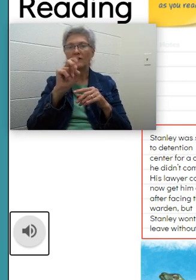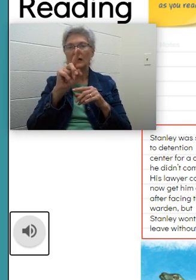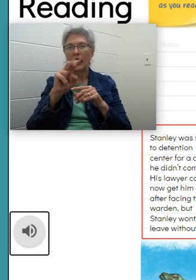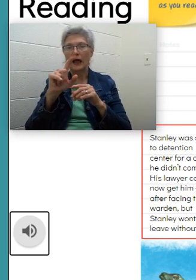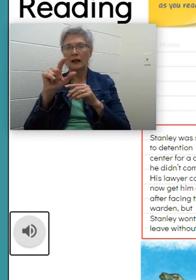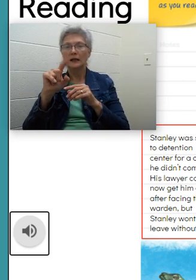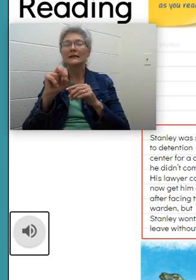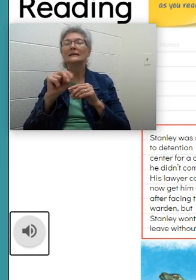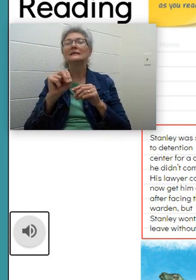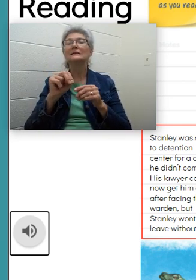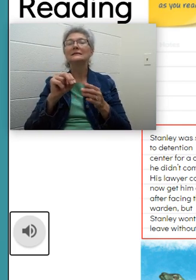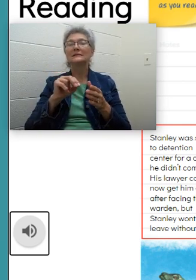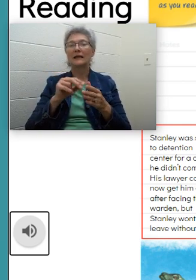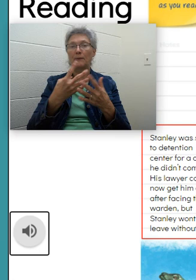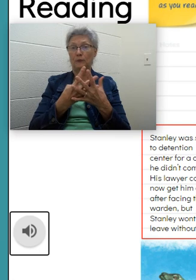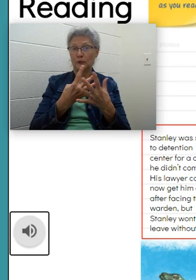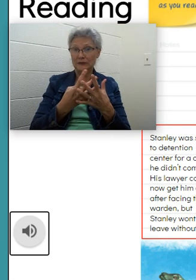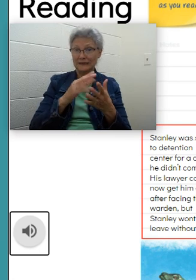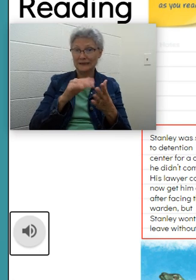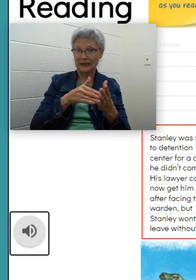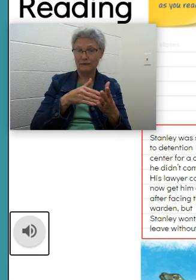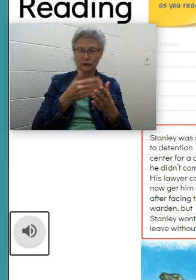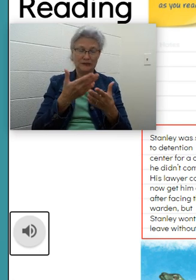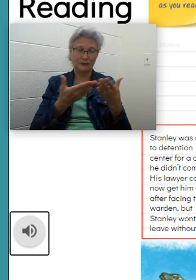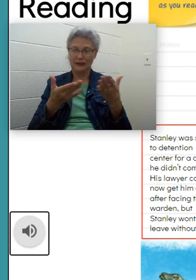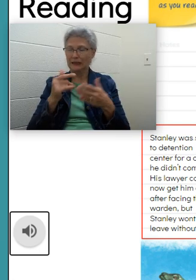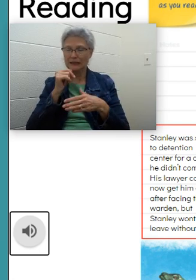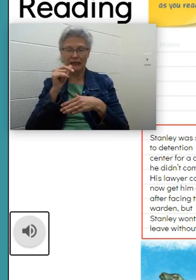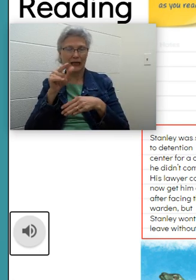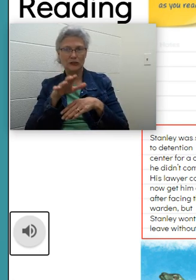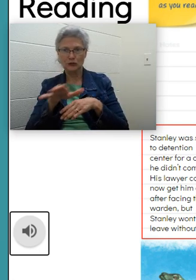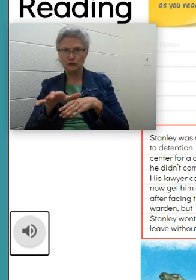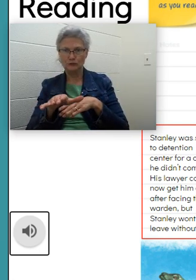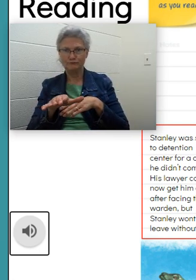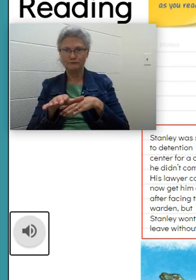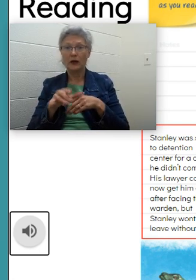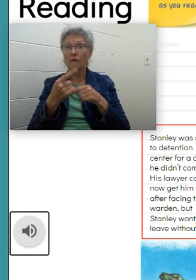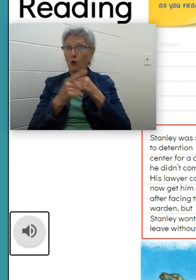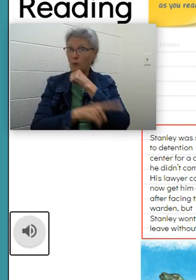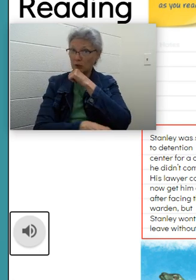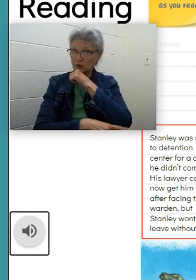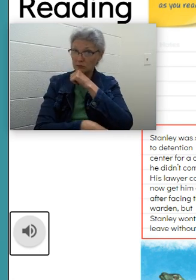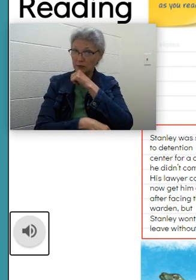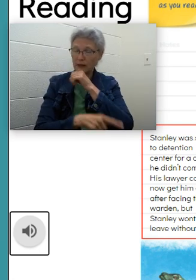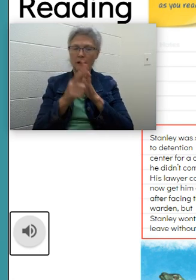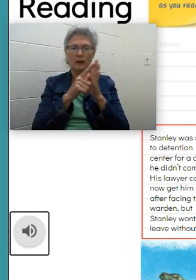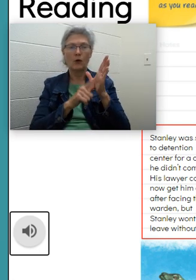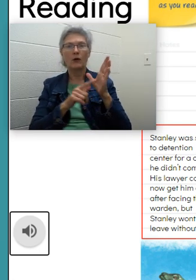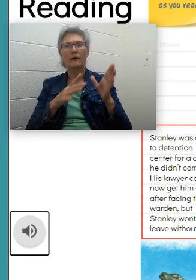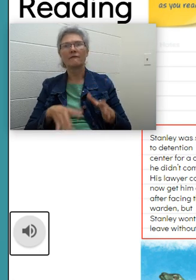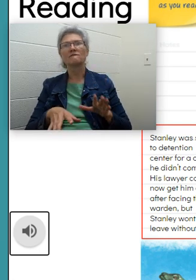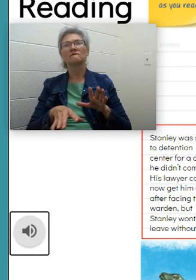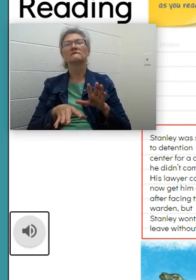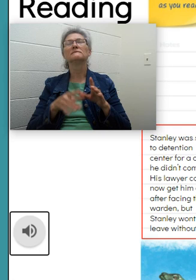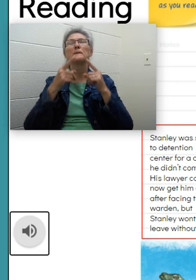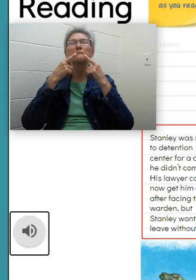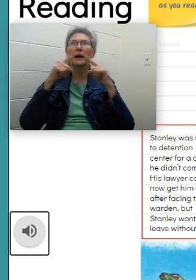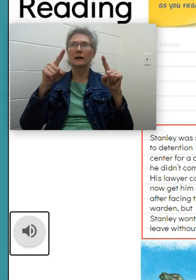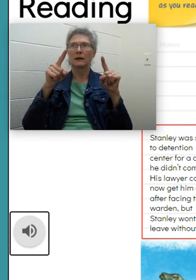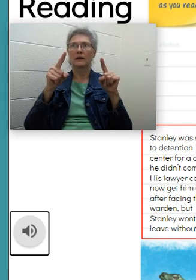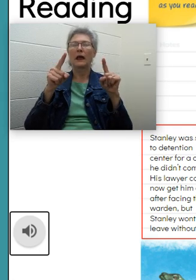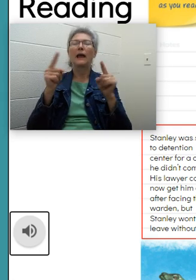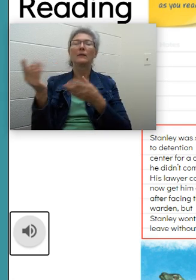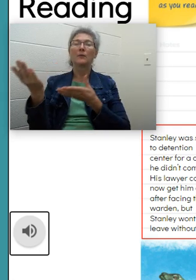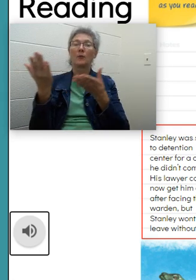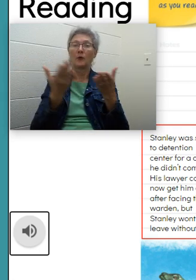for something he didn't even do. And we know that the lawyer finally was able to get Stanley back